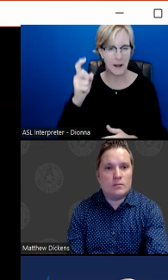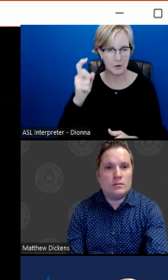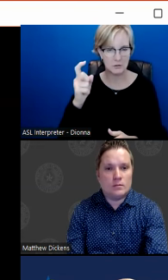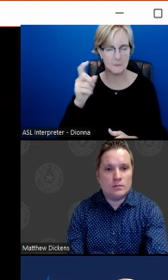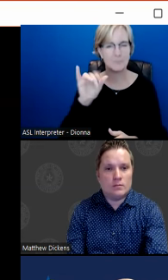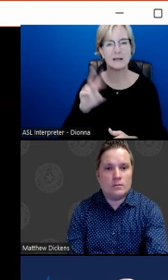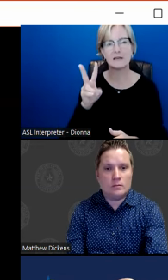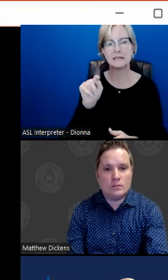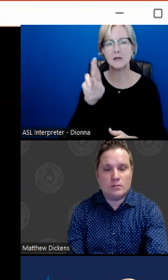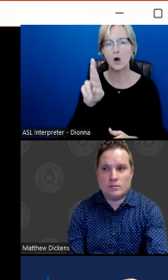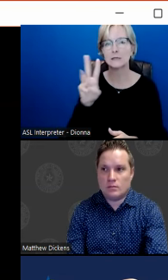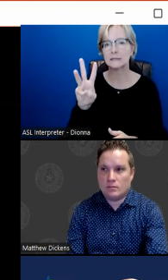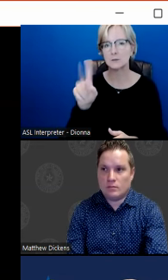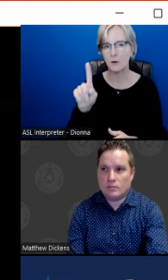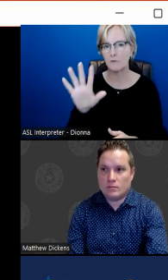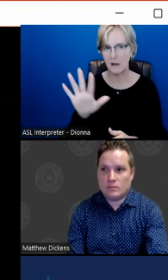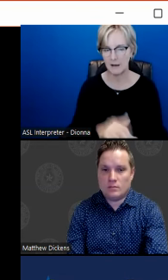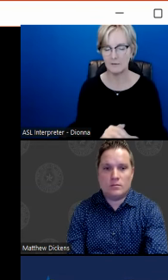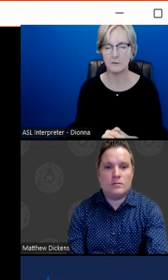is a VTR 615.